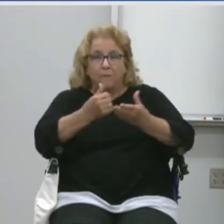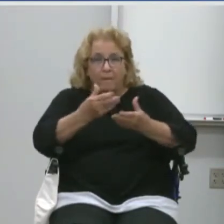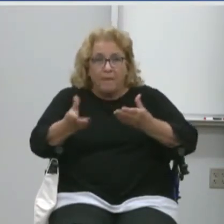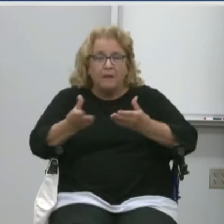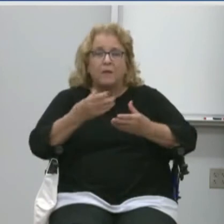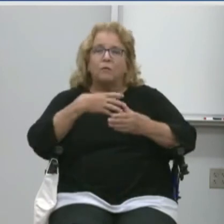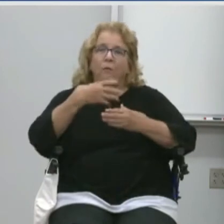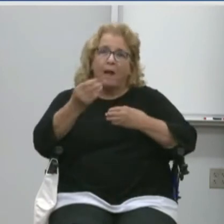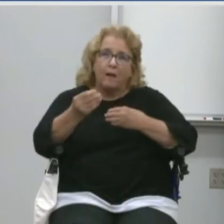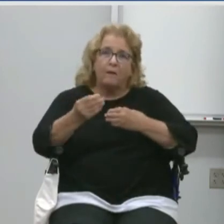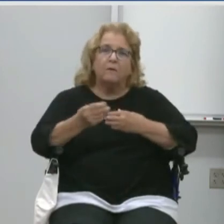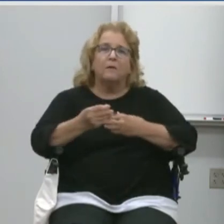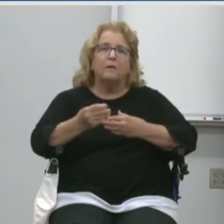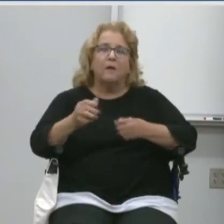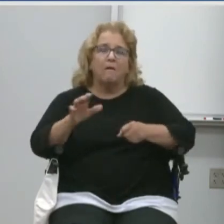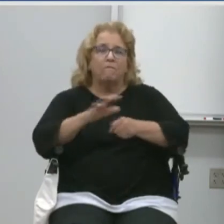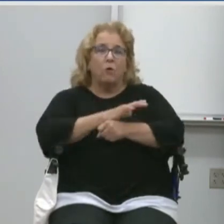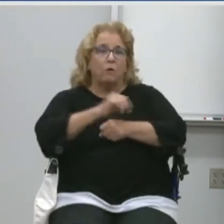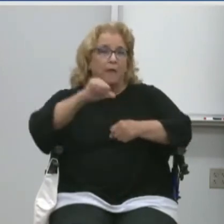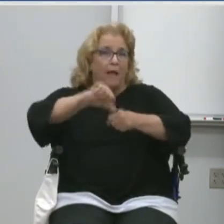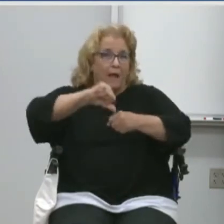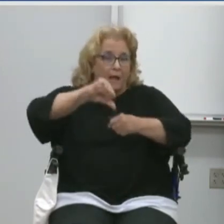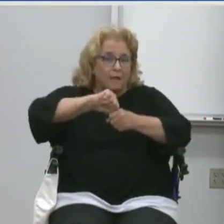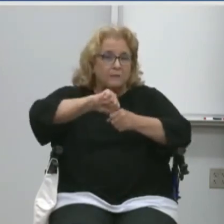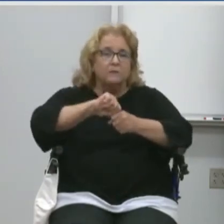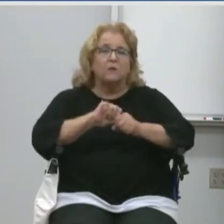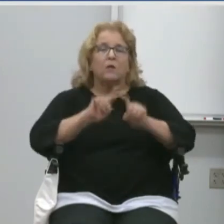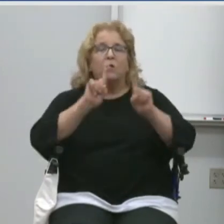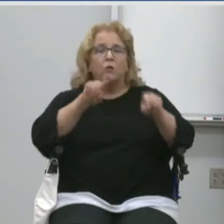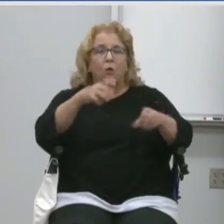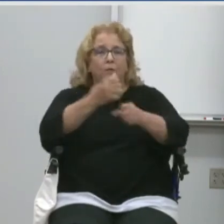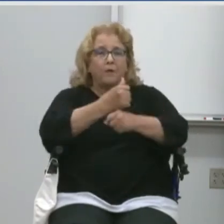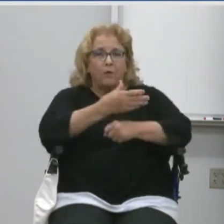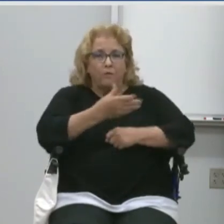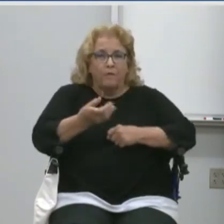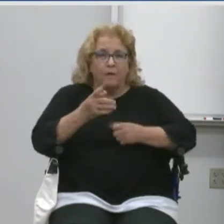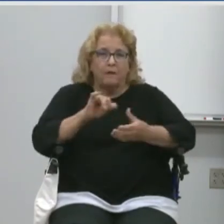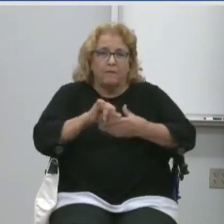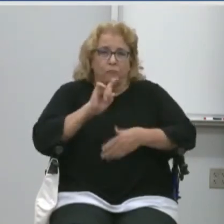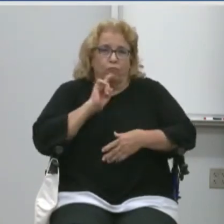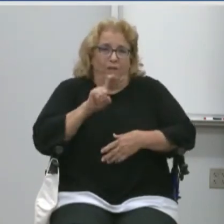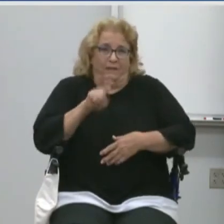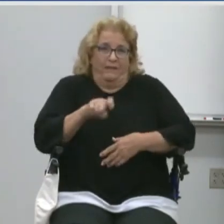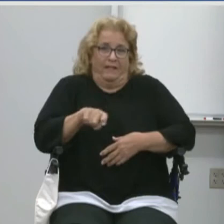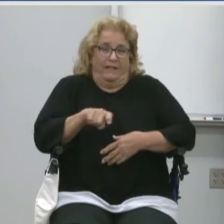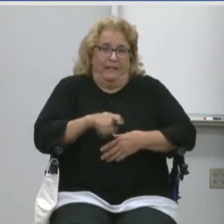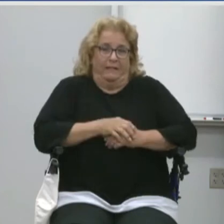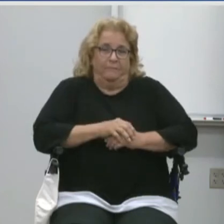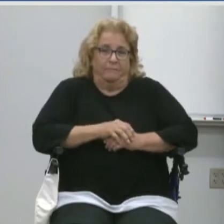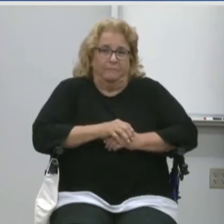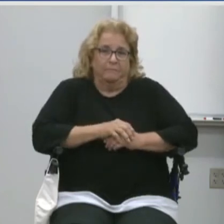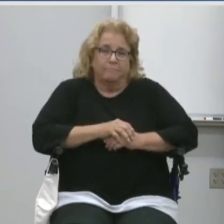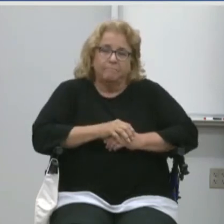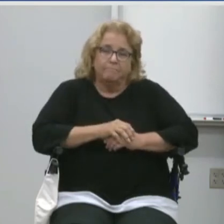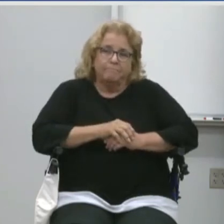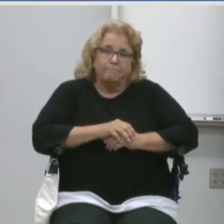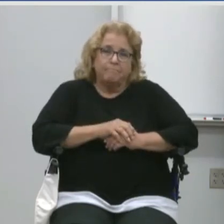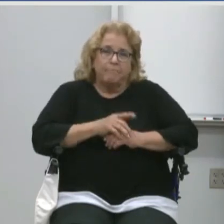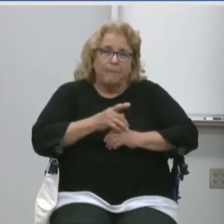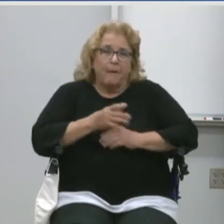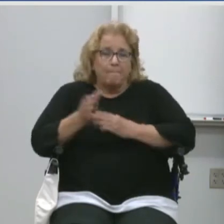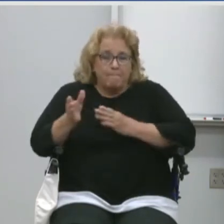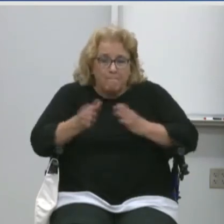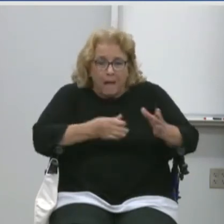get out, get a full tank of gas, go get the essentials that you'll need. Assume you're going to have to hunker down for